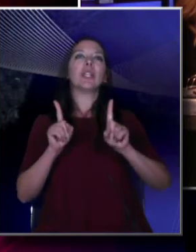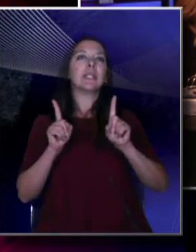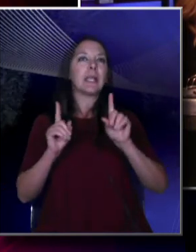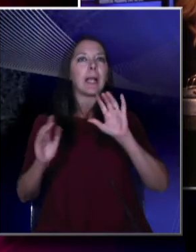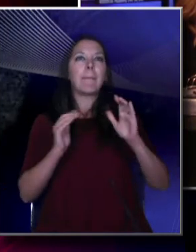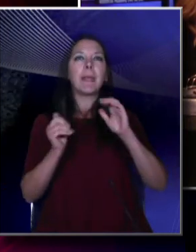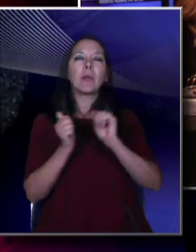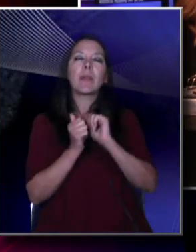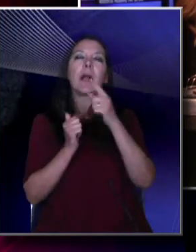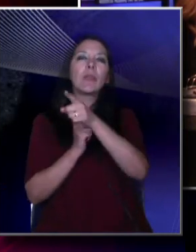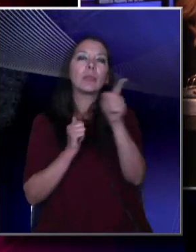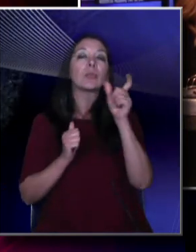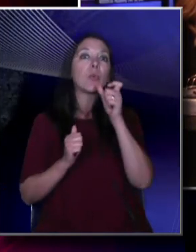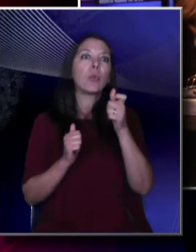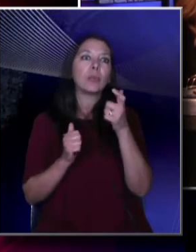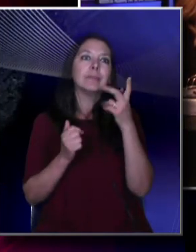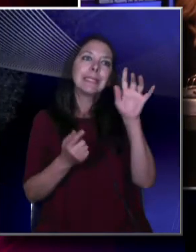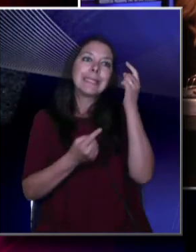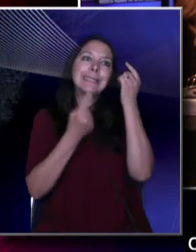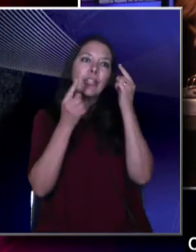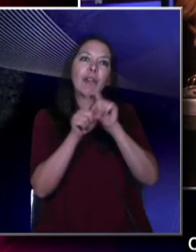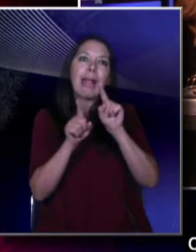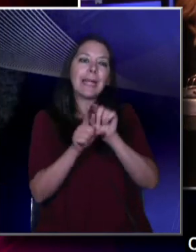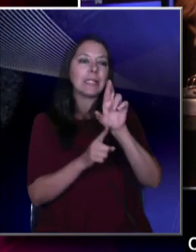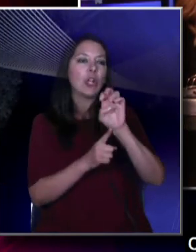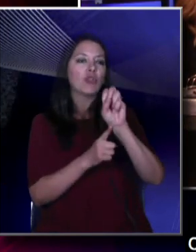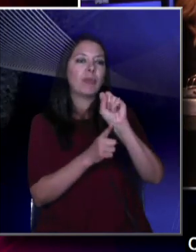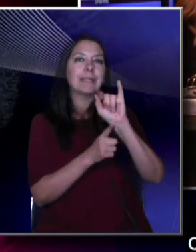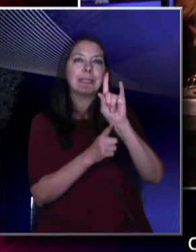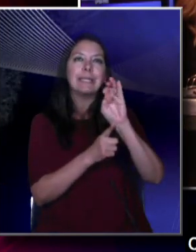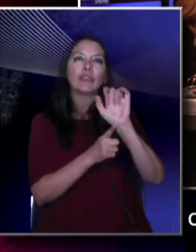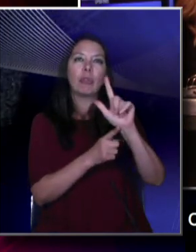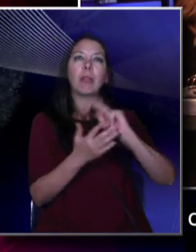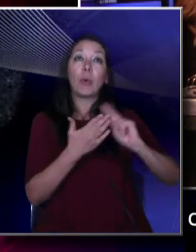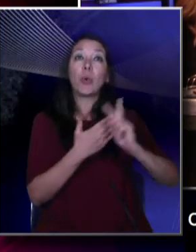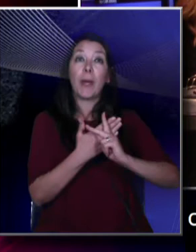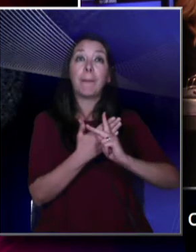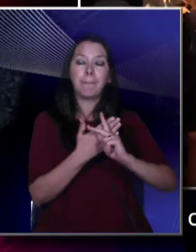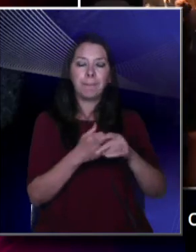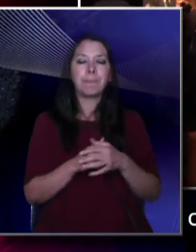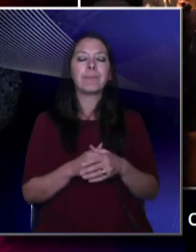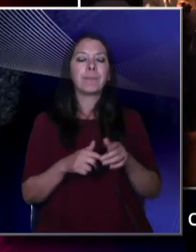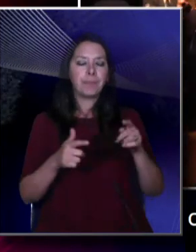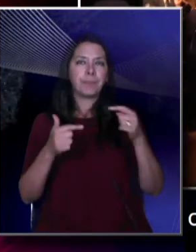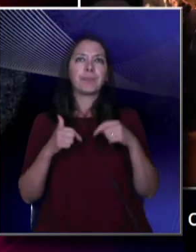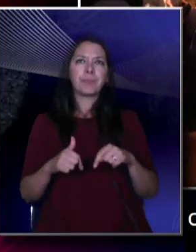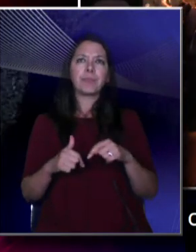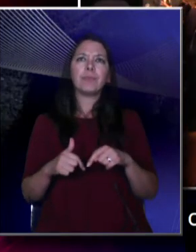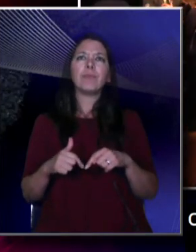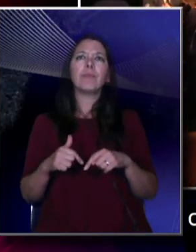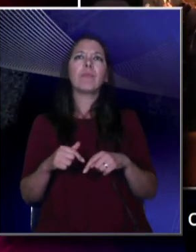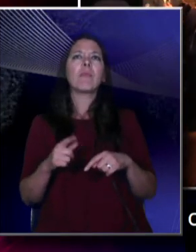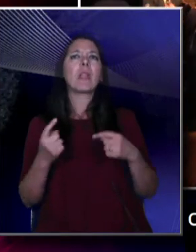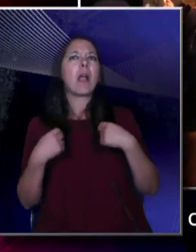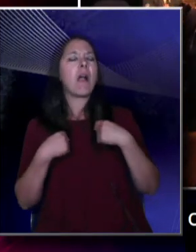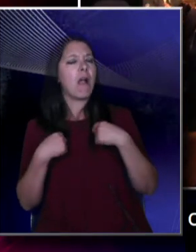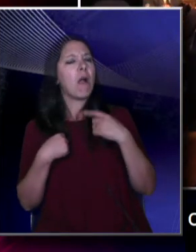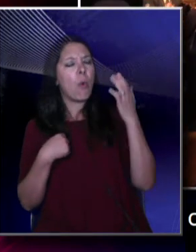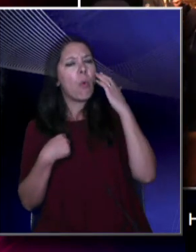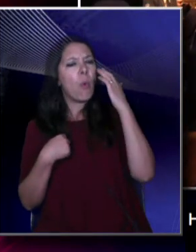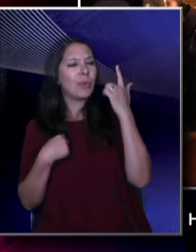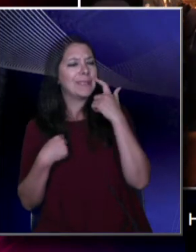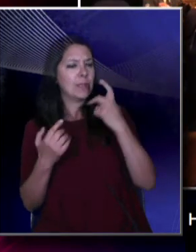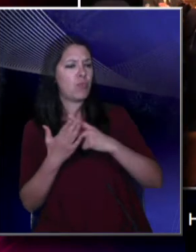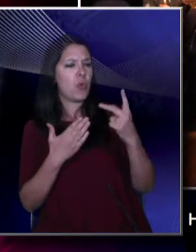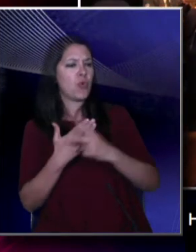of oftentimes. I'm aware of a relatively new program that has just opened up as